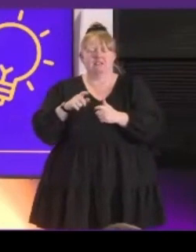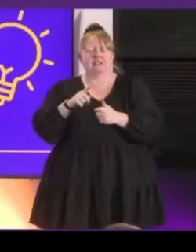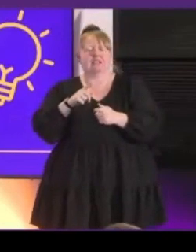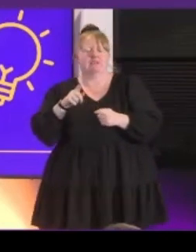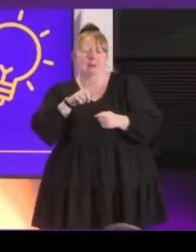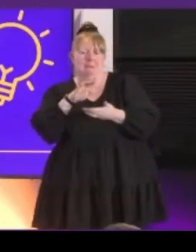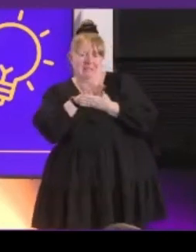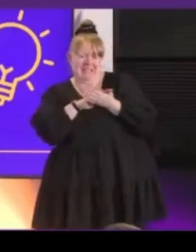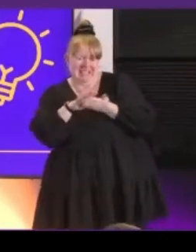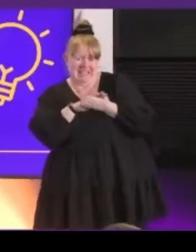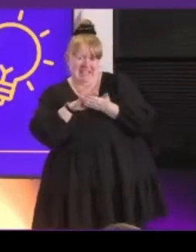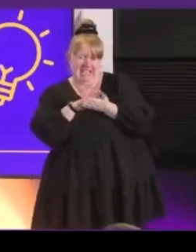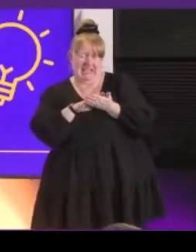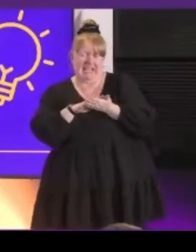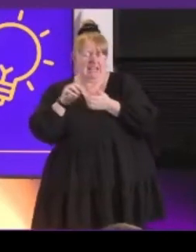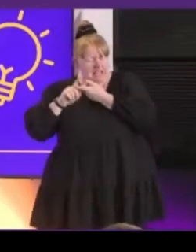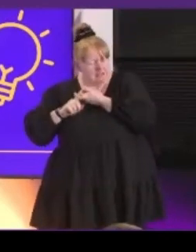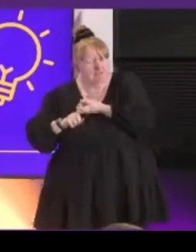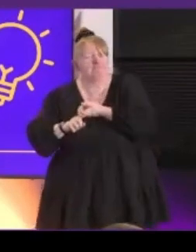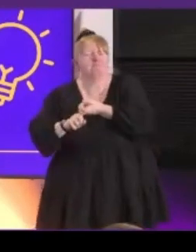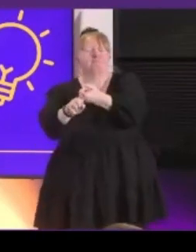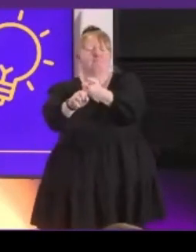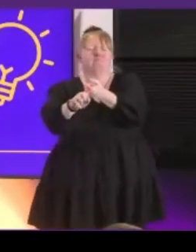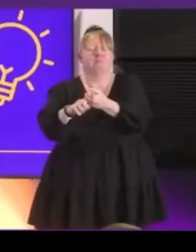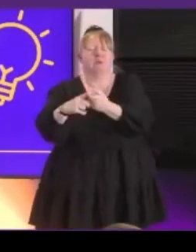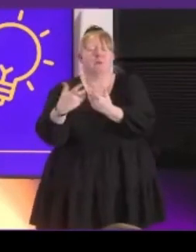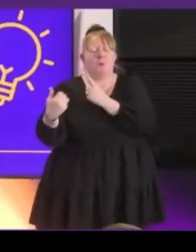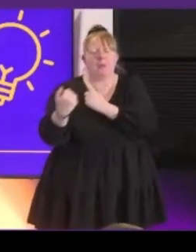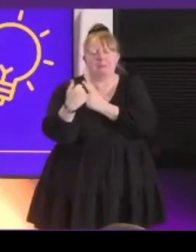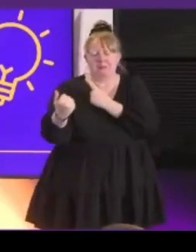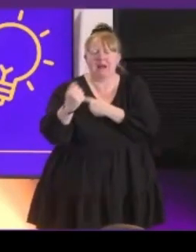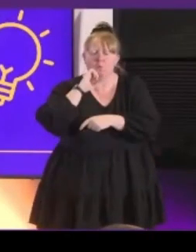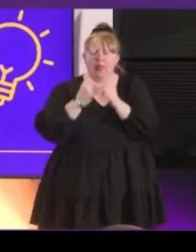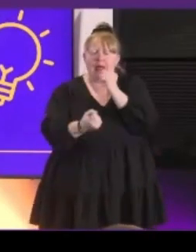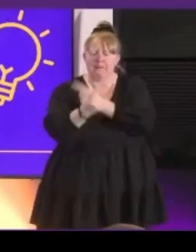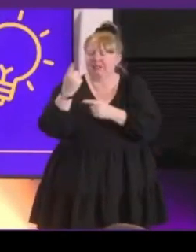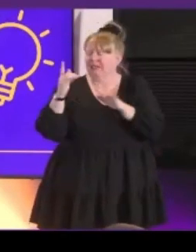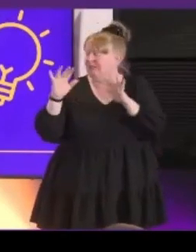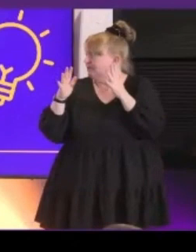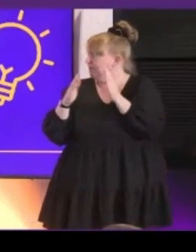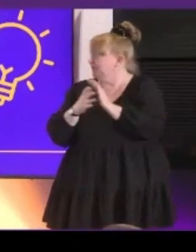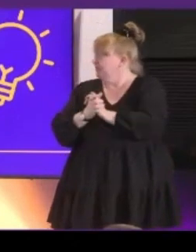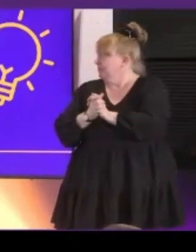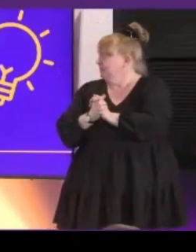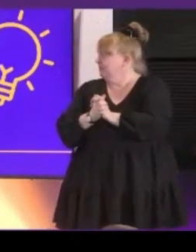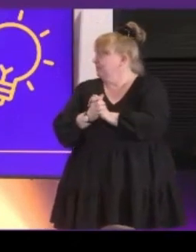have. Definitely. Can I reflect? Yeah.